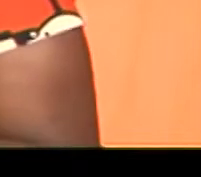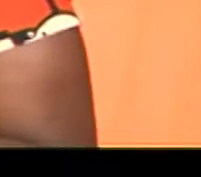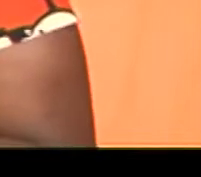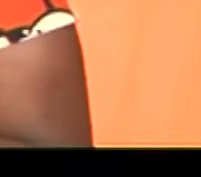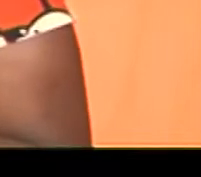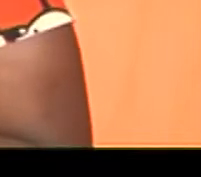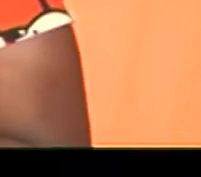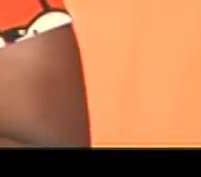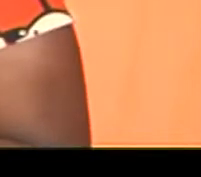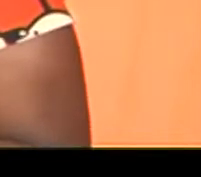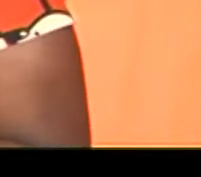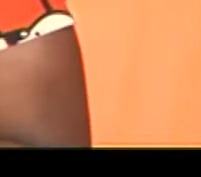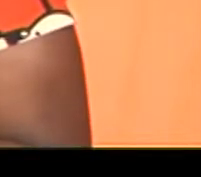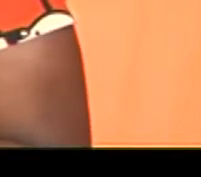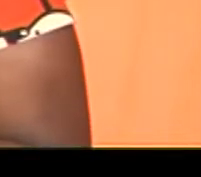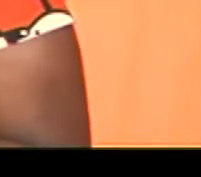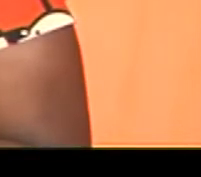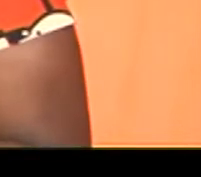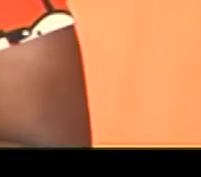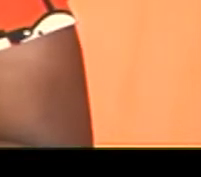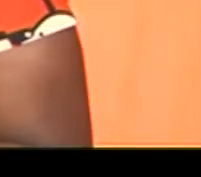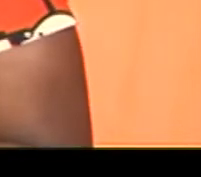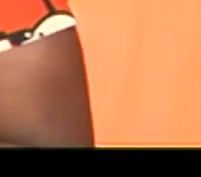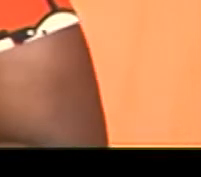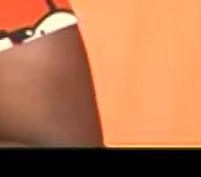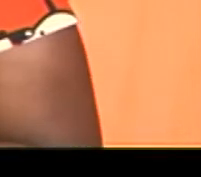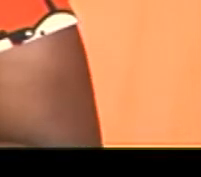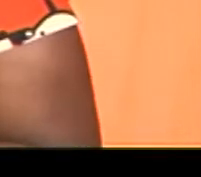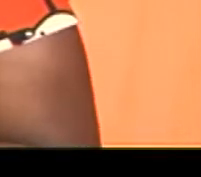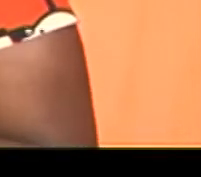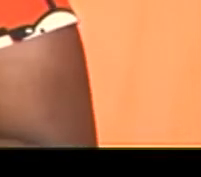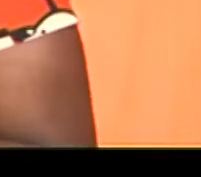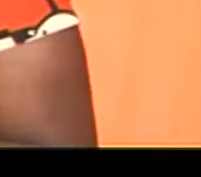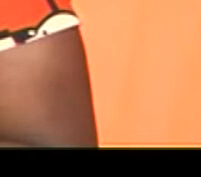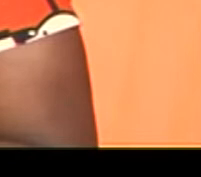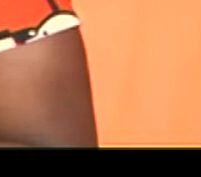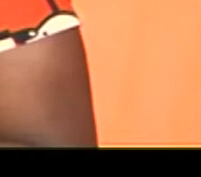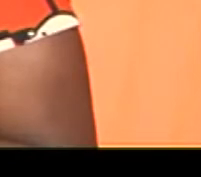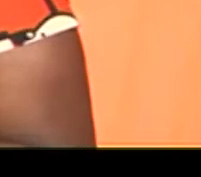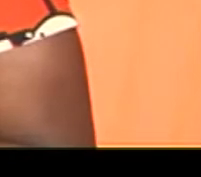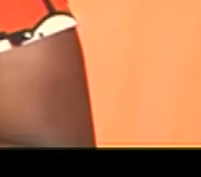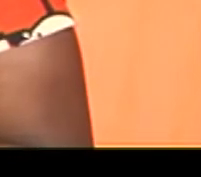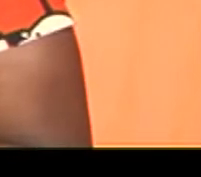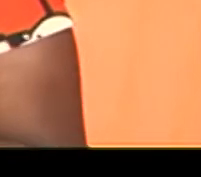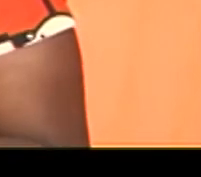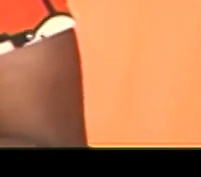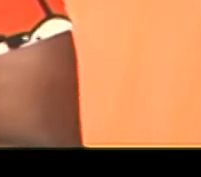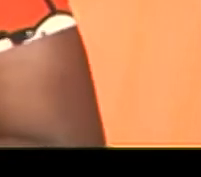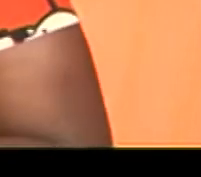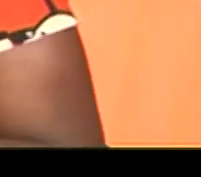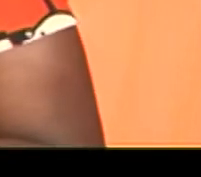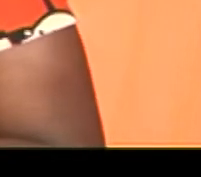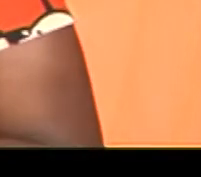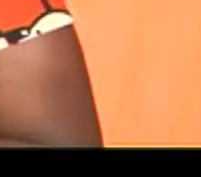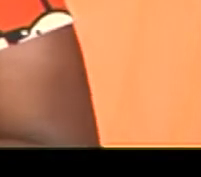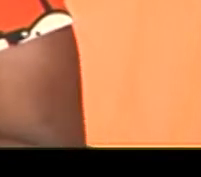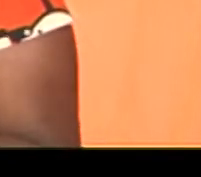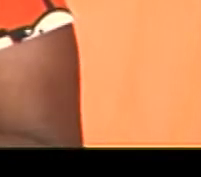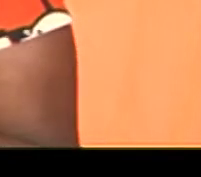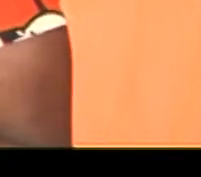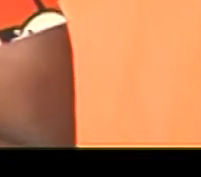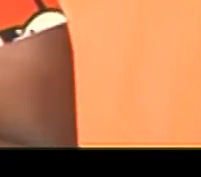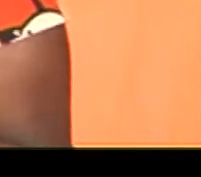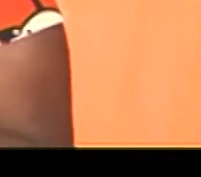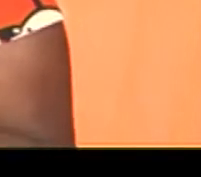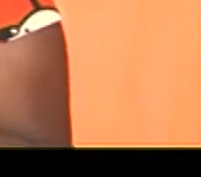when we do what God has asked us to do. And as God shepherds you, I pray that you are going to follow, that you're going to be a faithful follower.